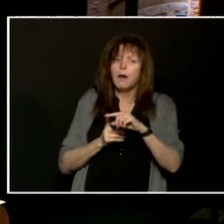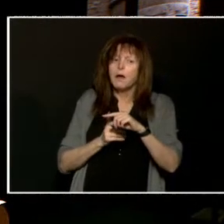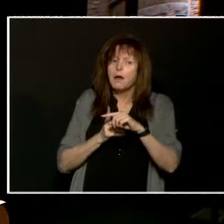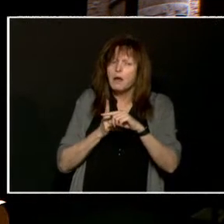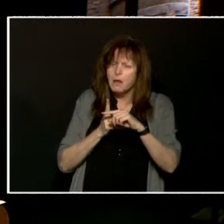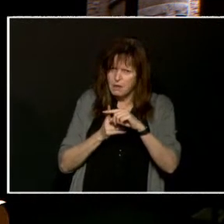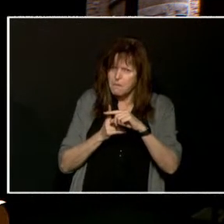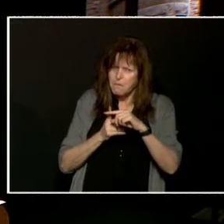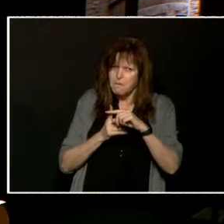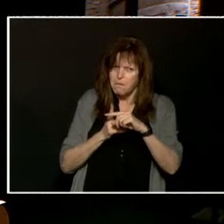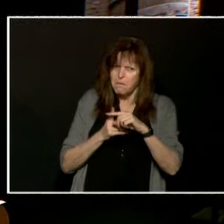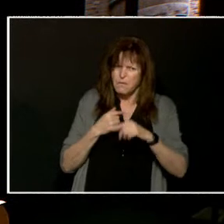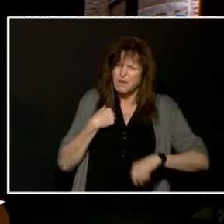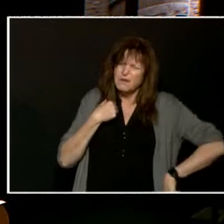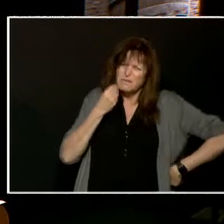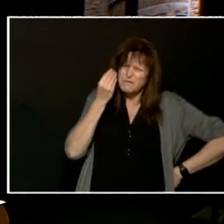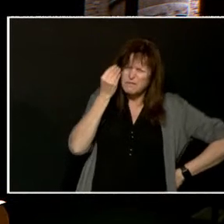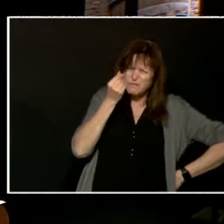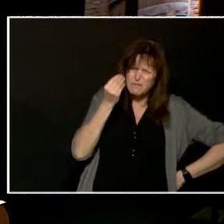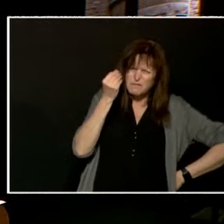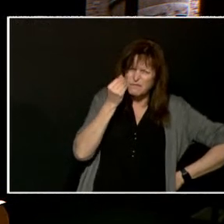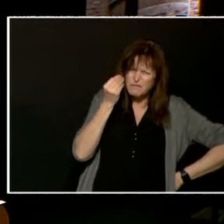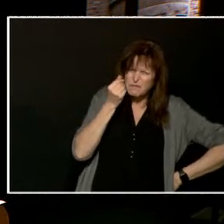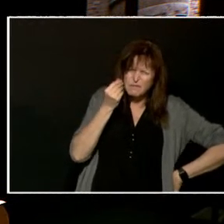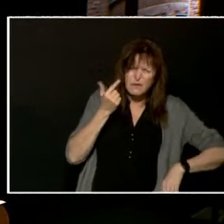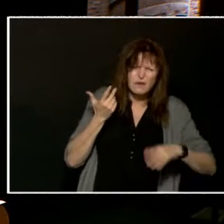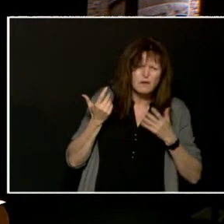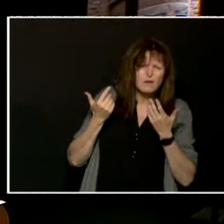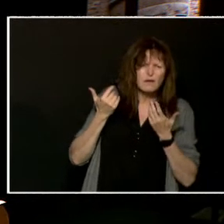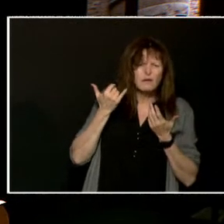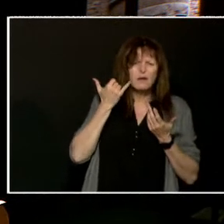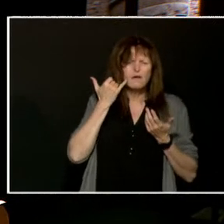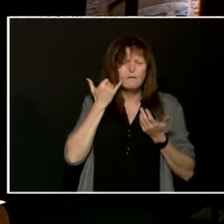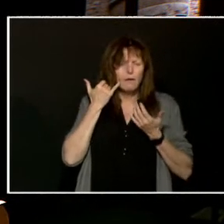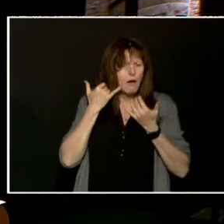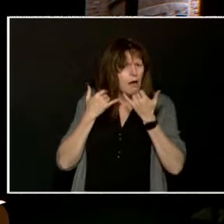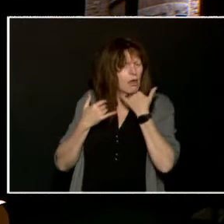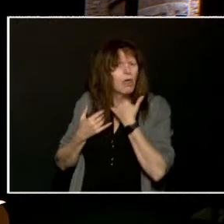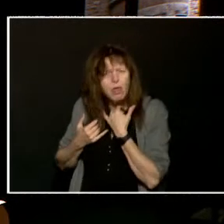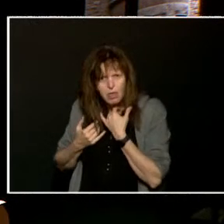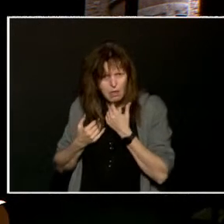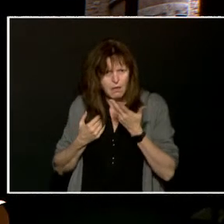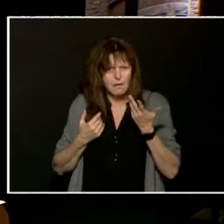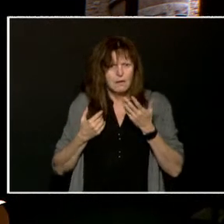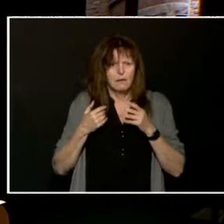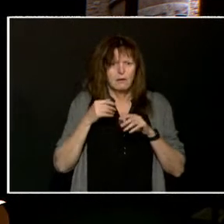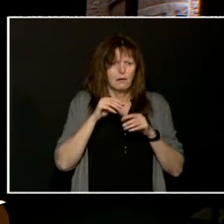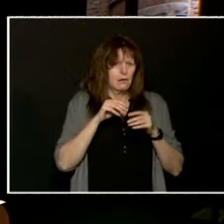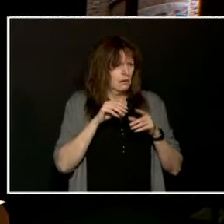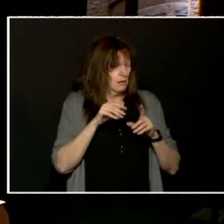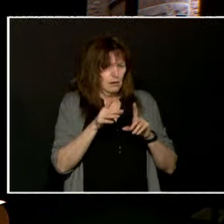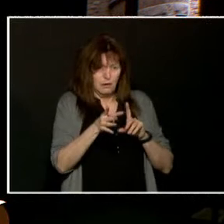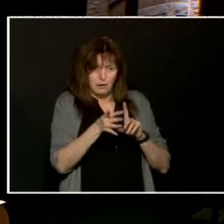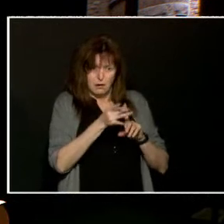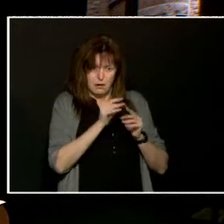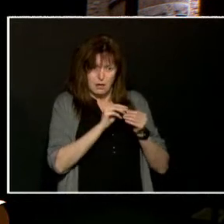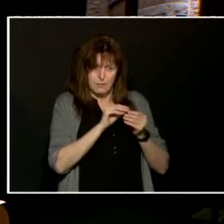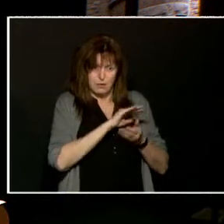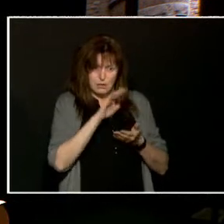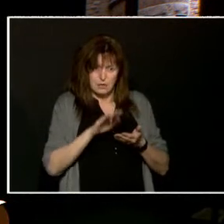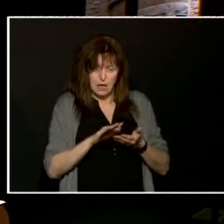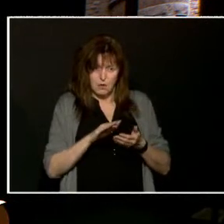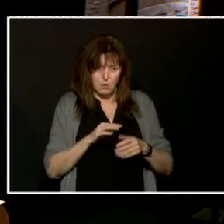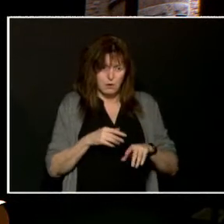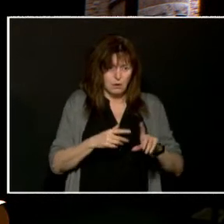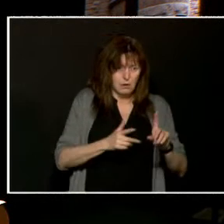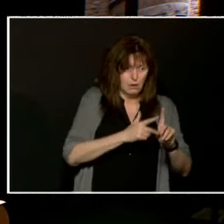what are some of the big changes? Obviously, like case counts have come down, but have vaccines done more work than you thought